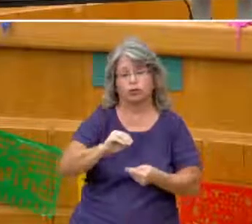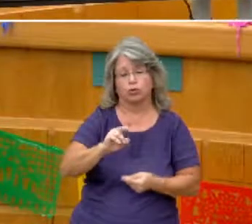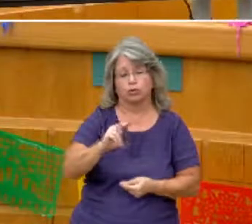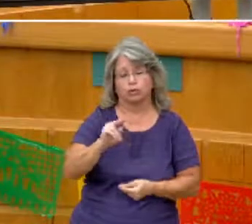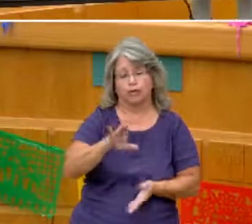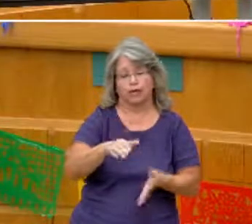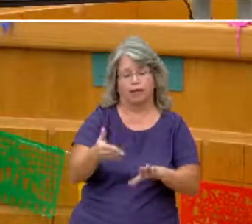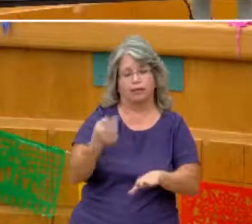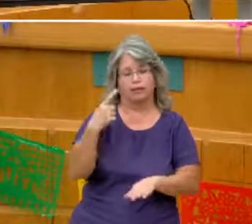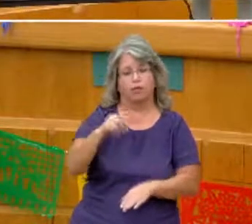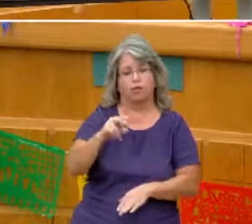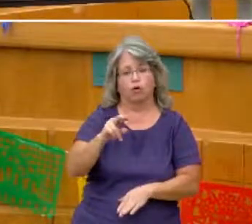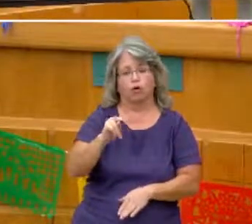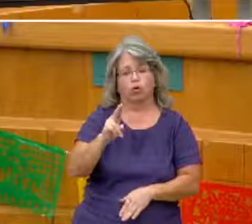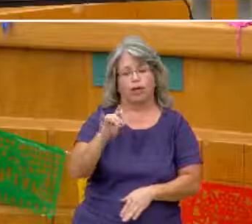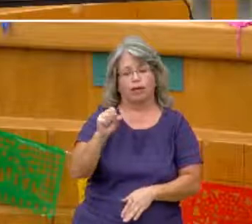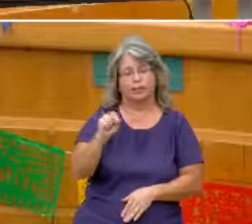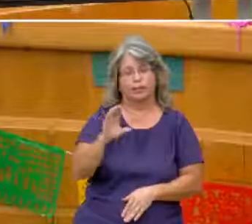COVID-related deaths.